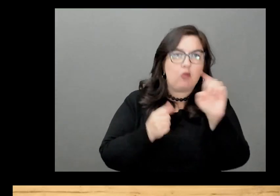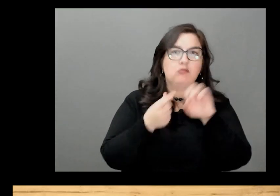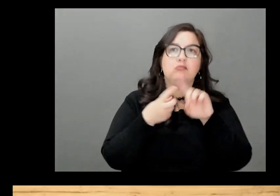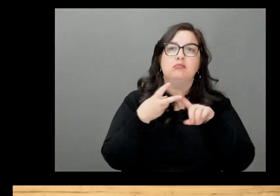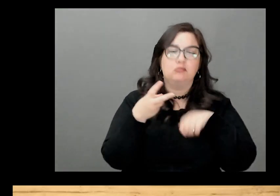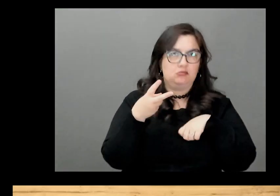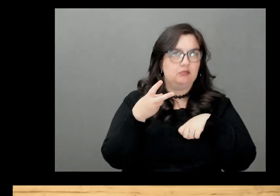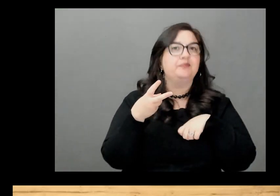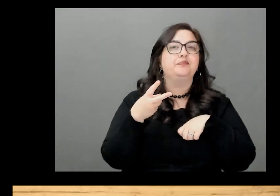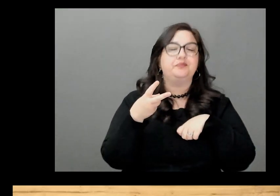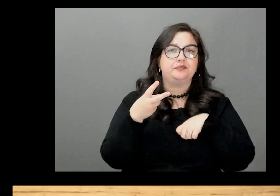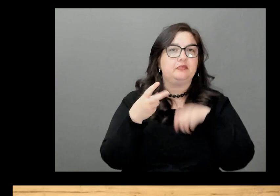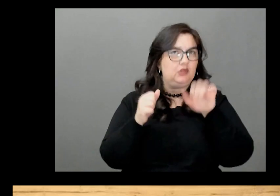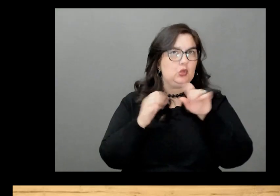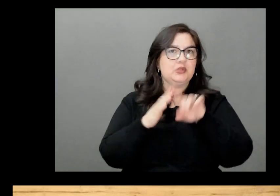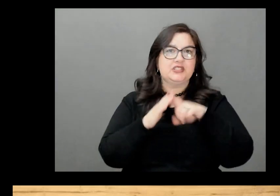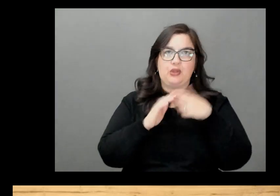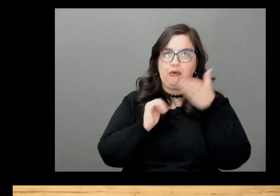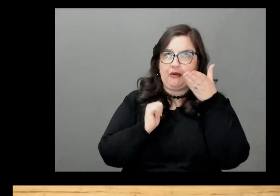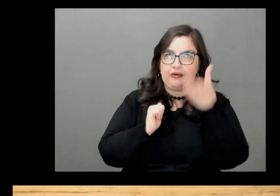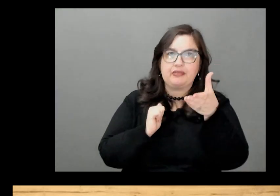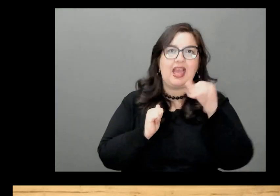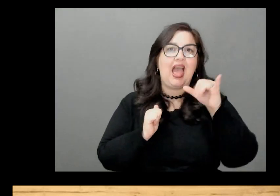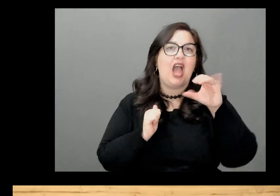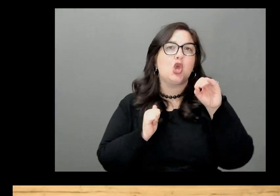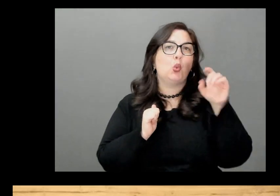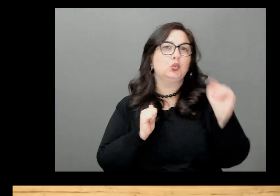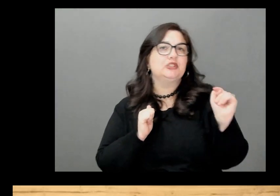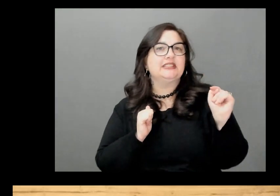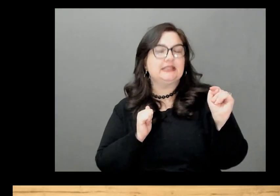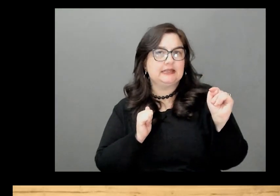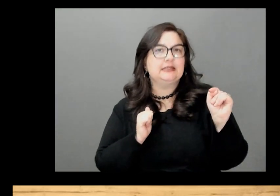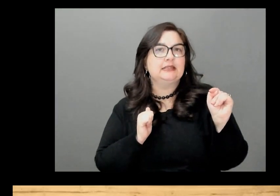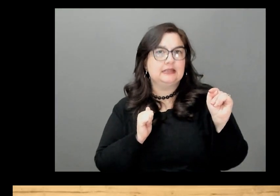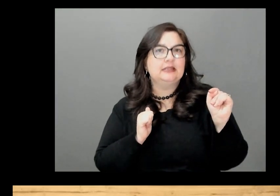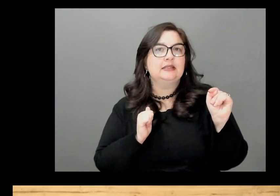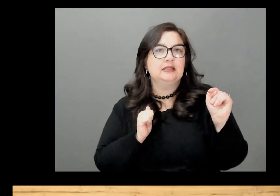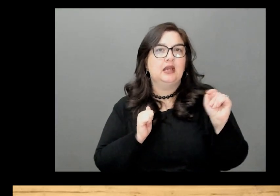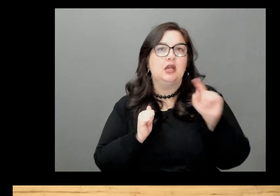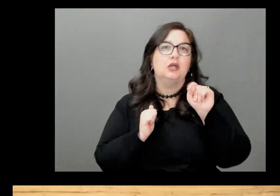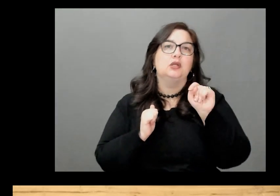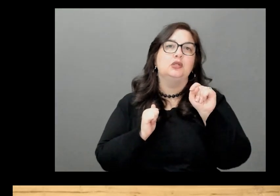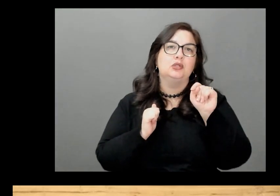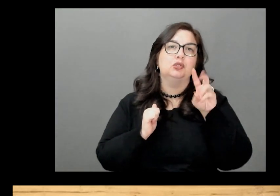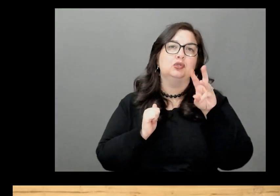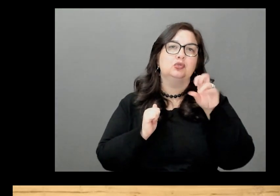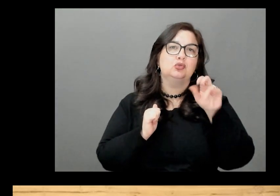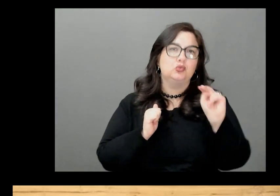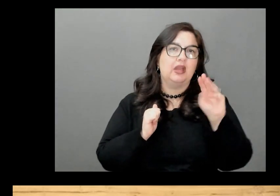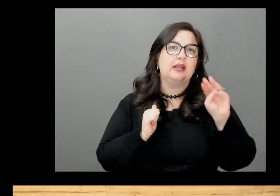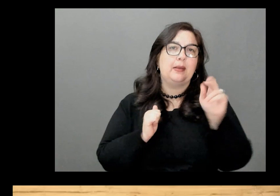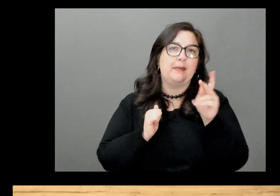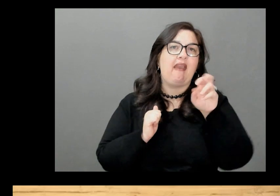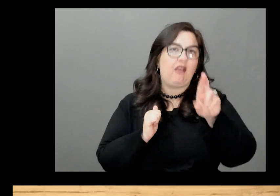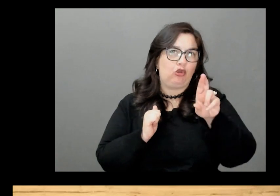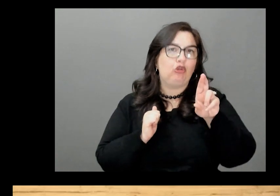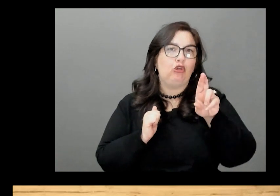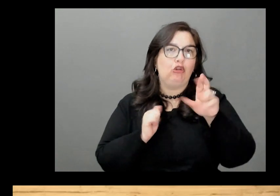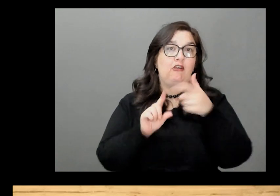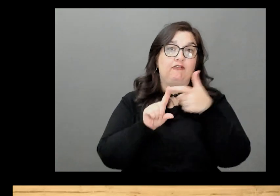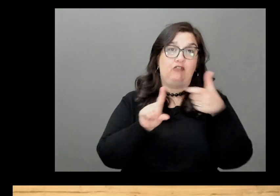here. So IoT TwinMaker off the console, and then we also